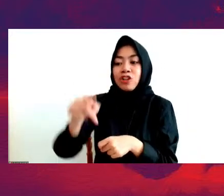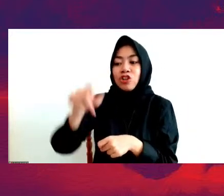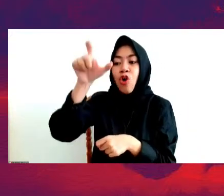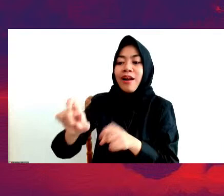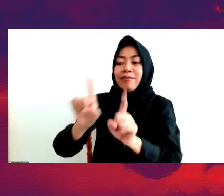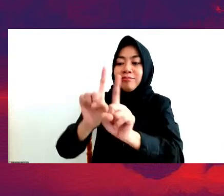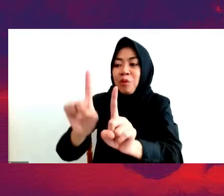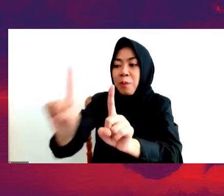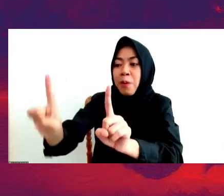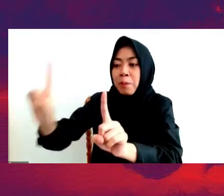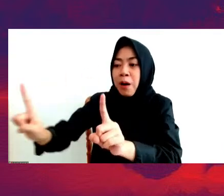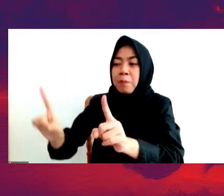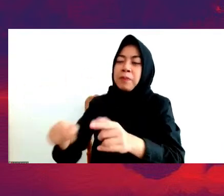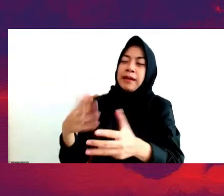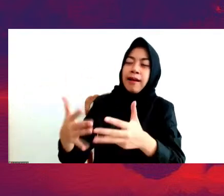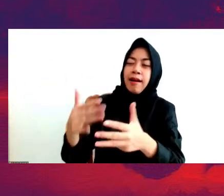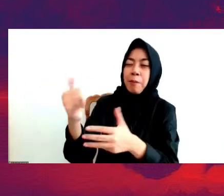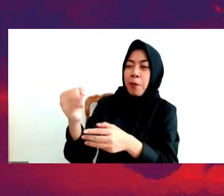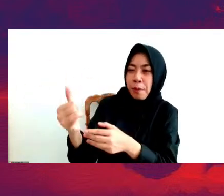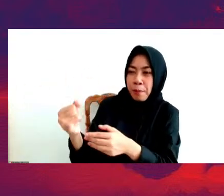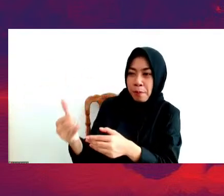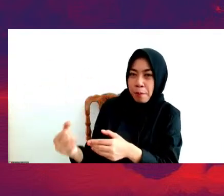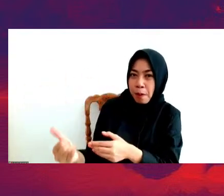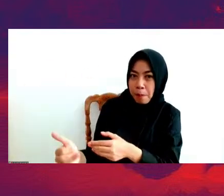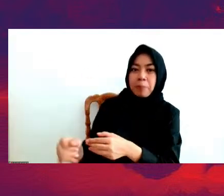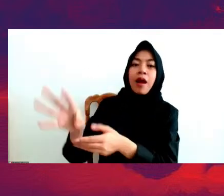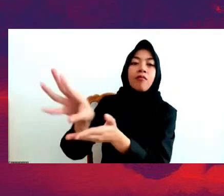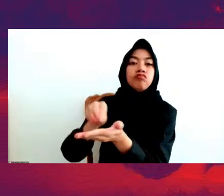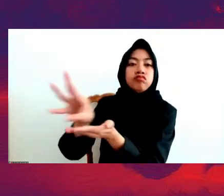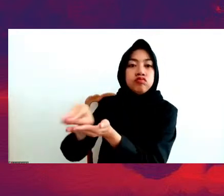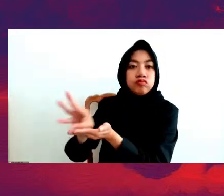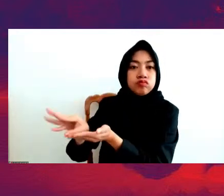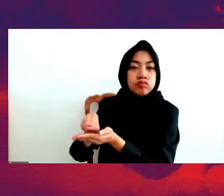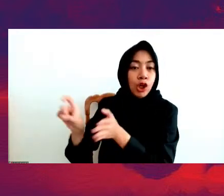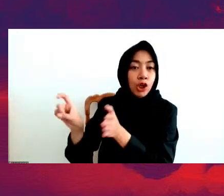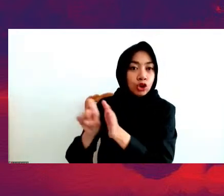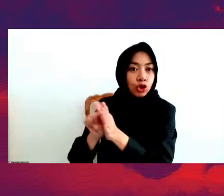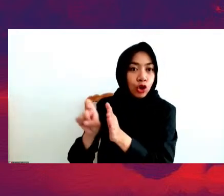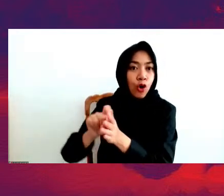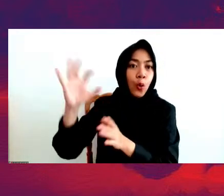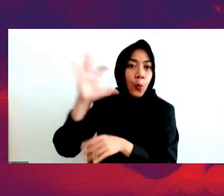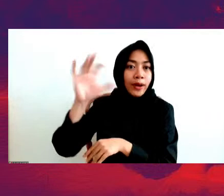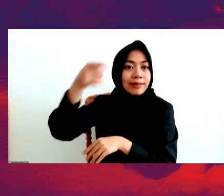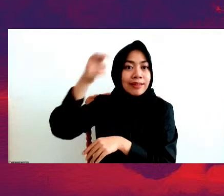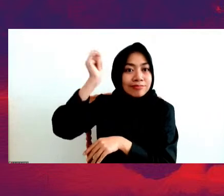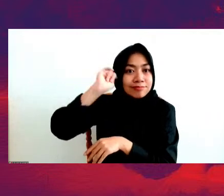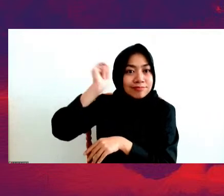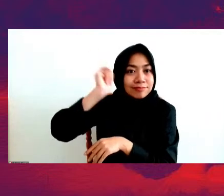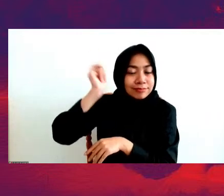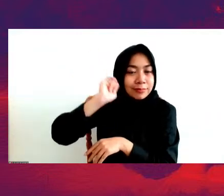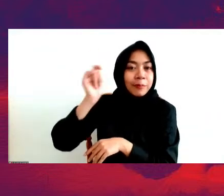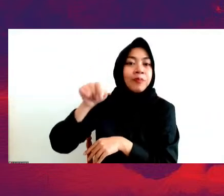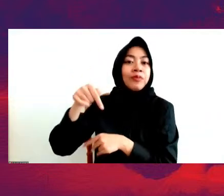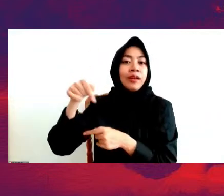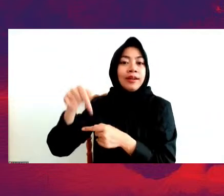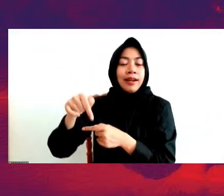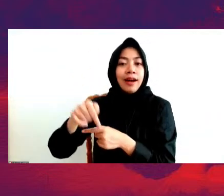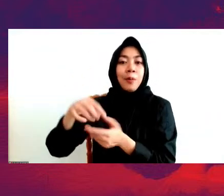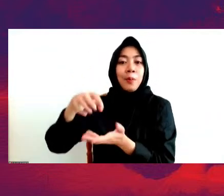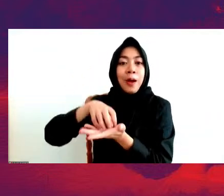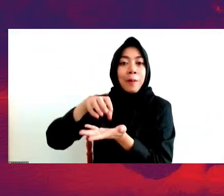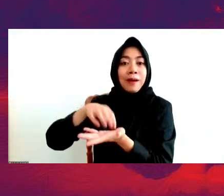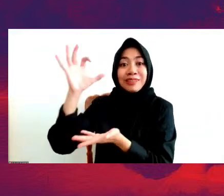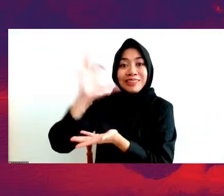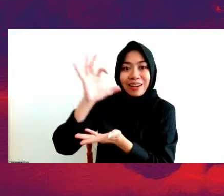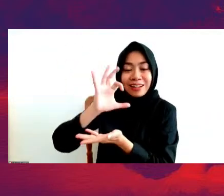for some of these indicators, we follow those cutoff. For example, sanitation, we would say that a household is deprived in sanitation if